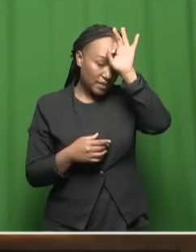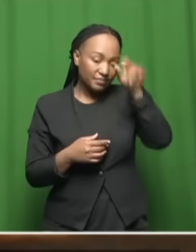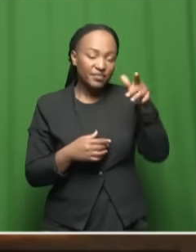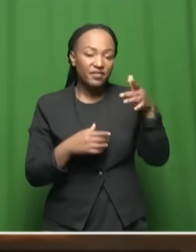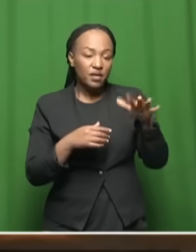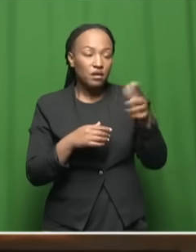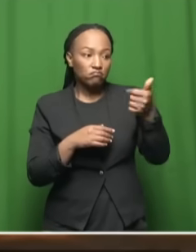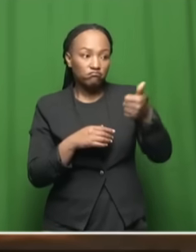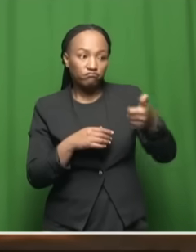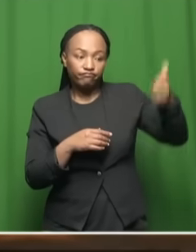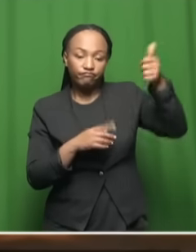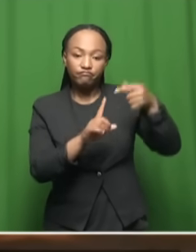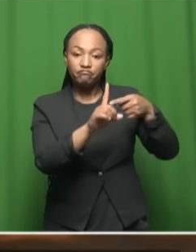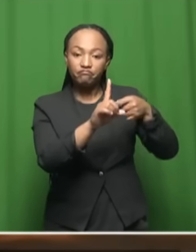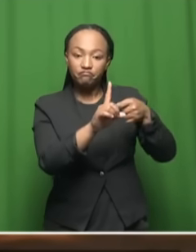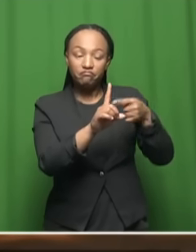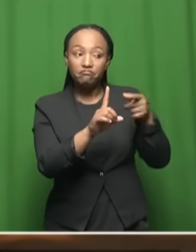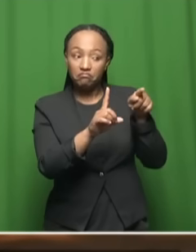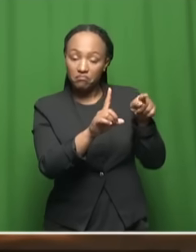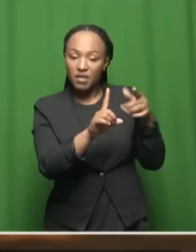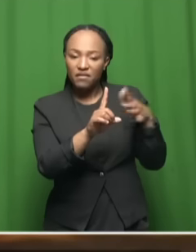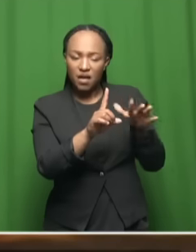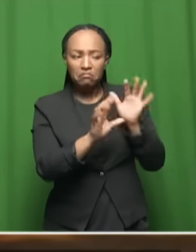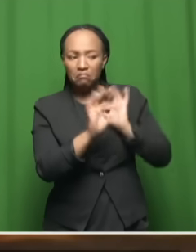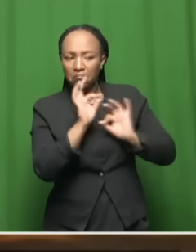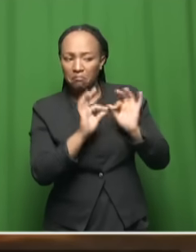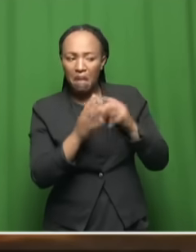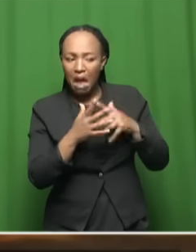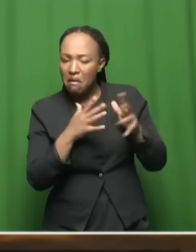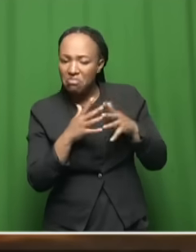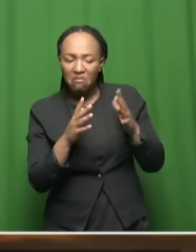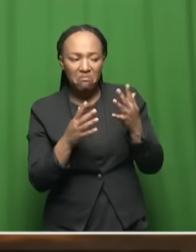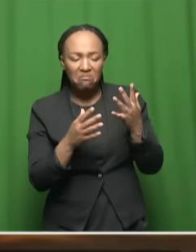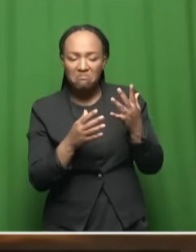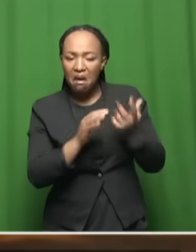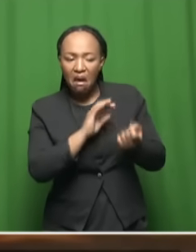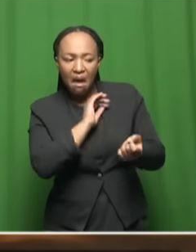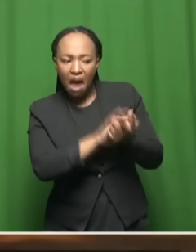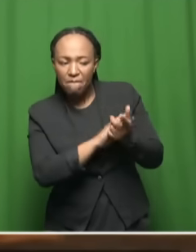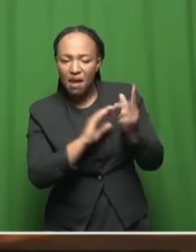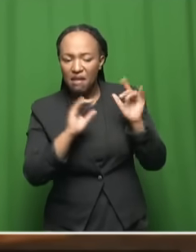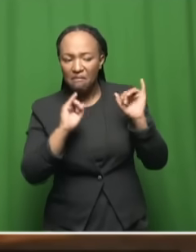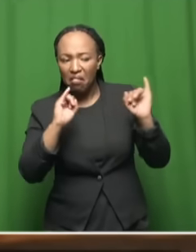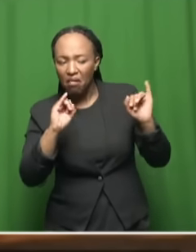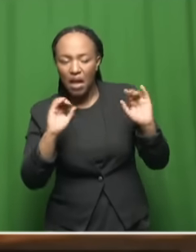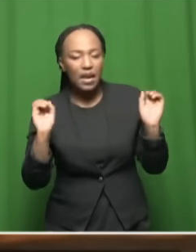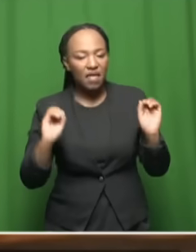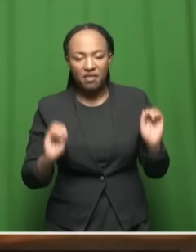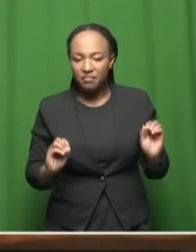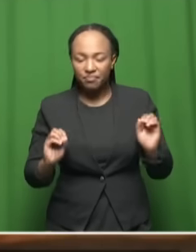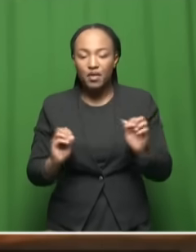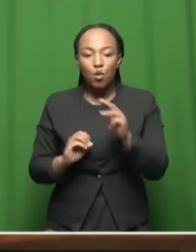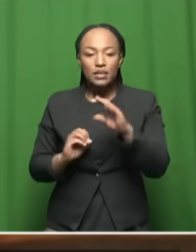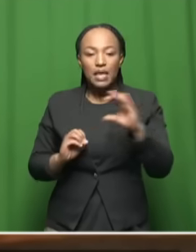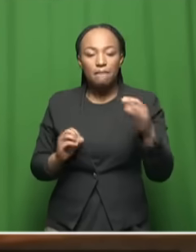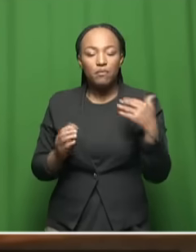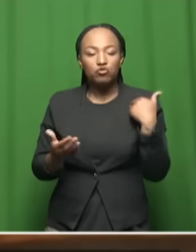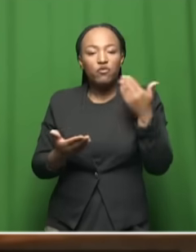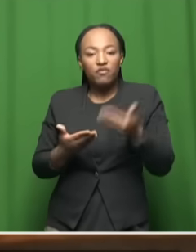who told us that there has been no reports of serious incidents anywhere, making the elections in the Western Cape thus